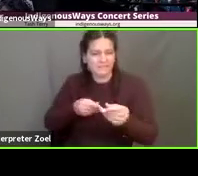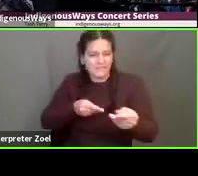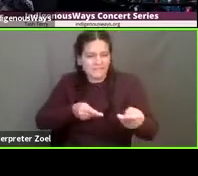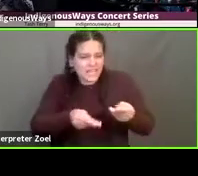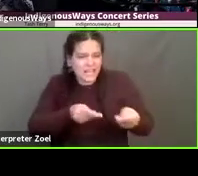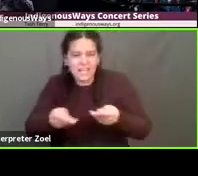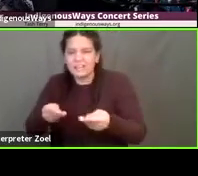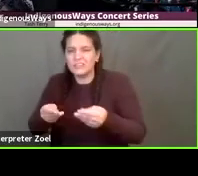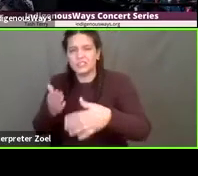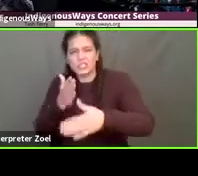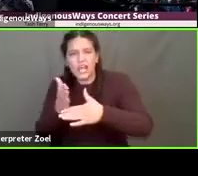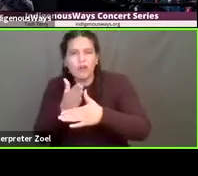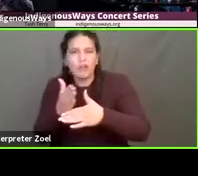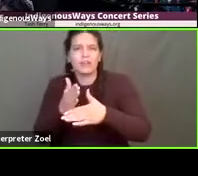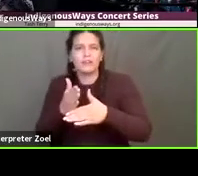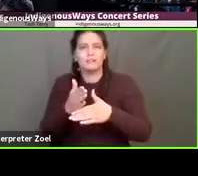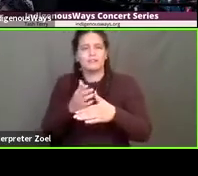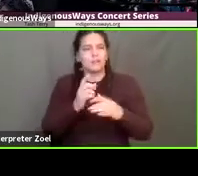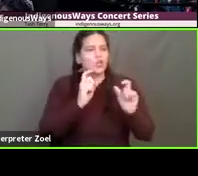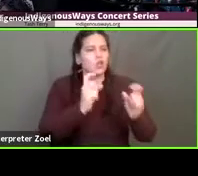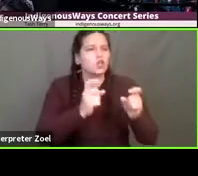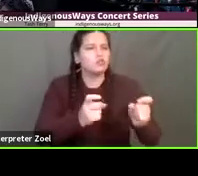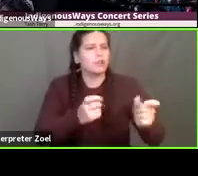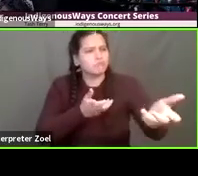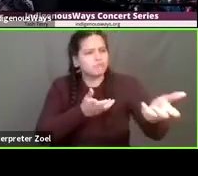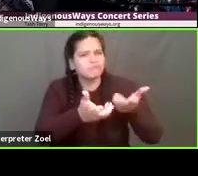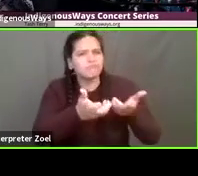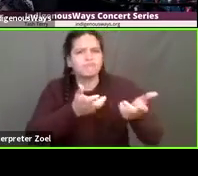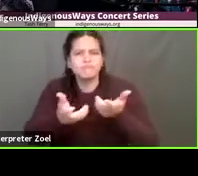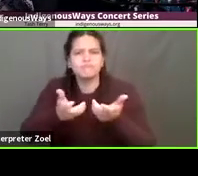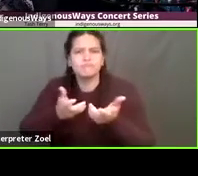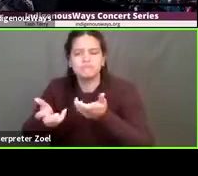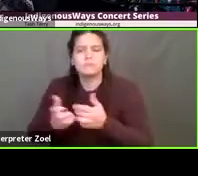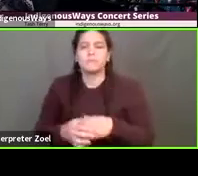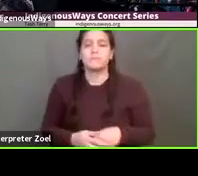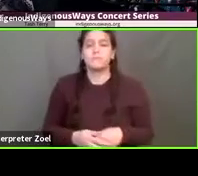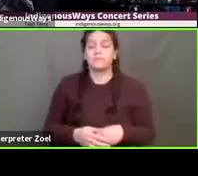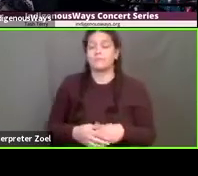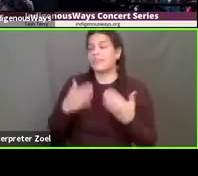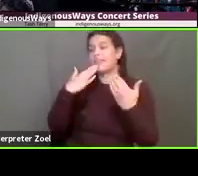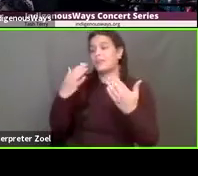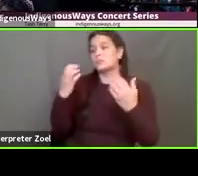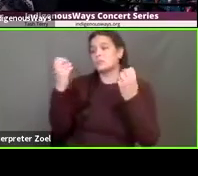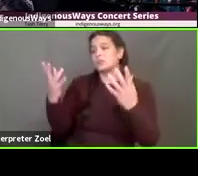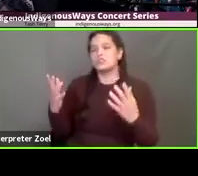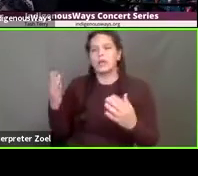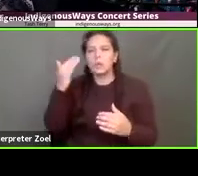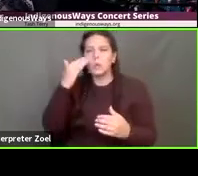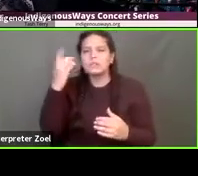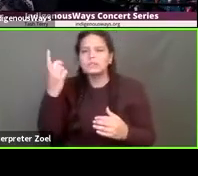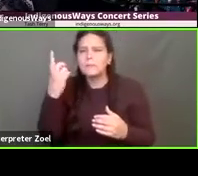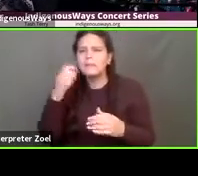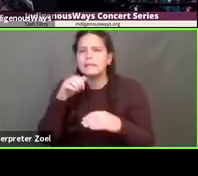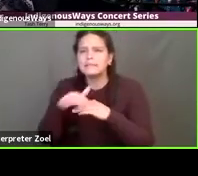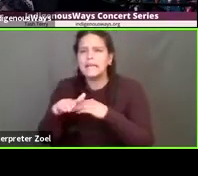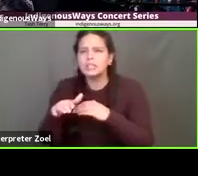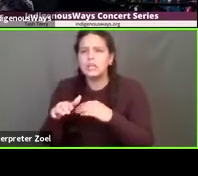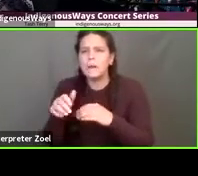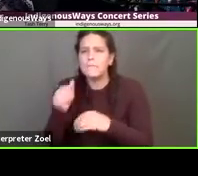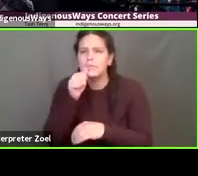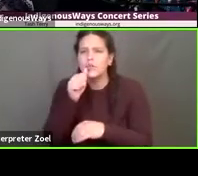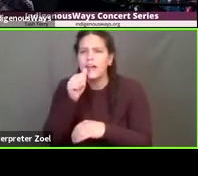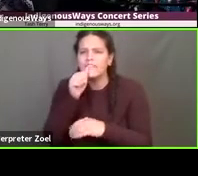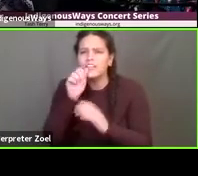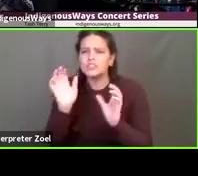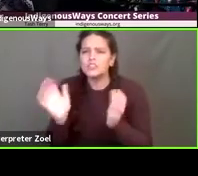nurturing. So really appreciate it, and I know somebody sent a chat thing privately, and so I want to say why I